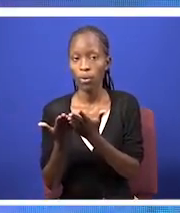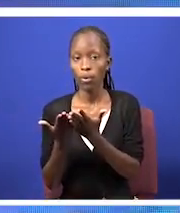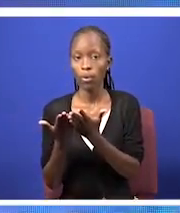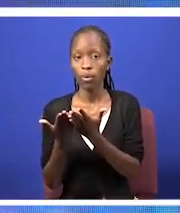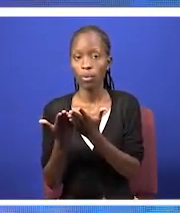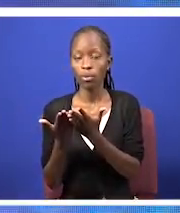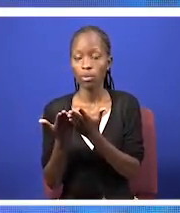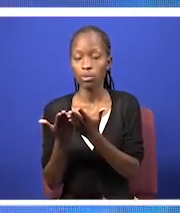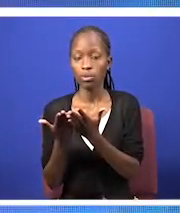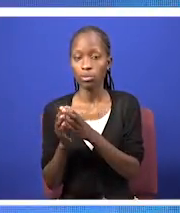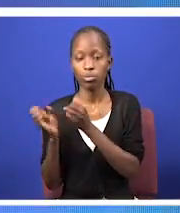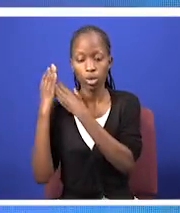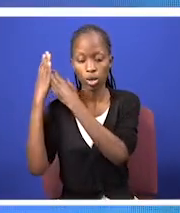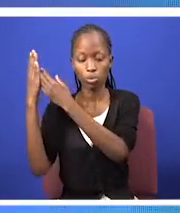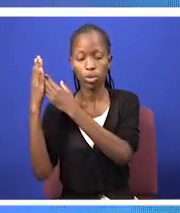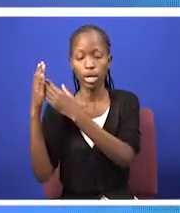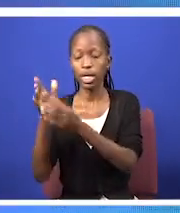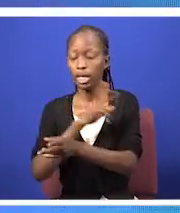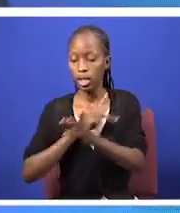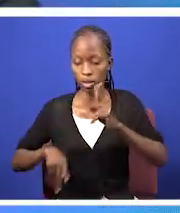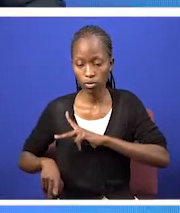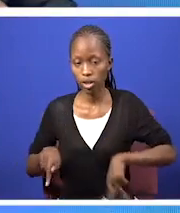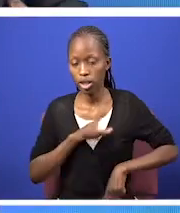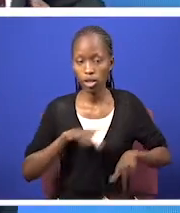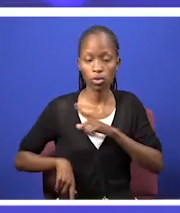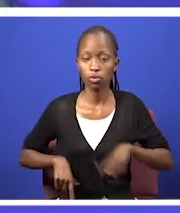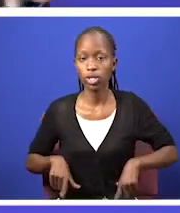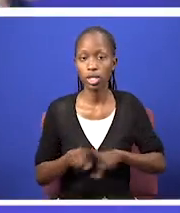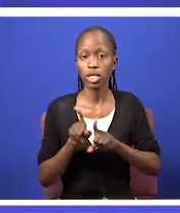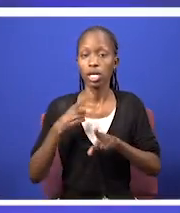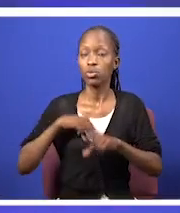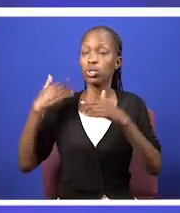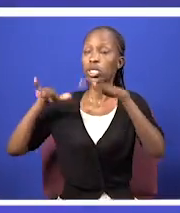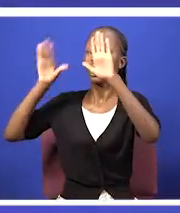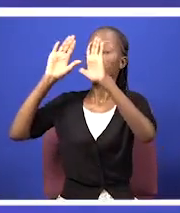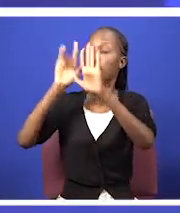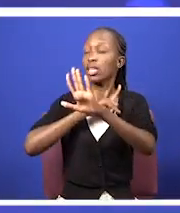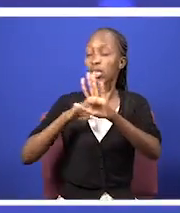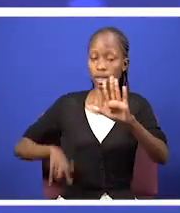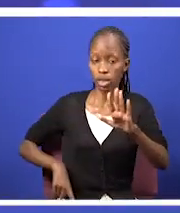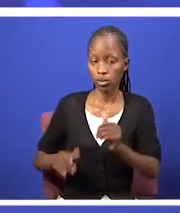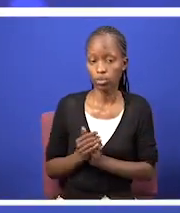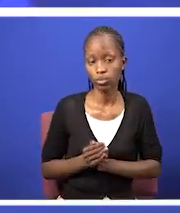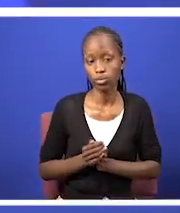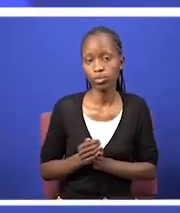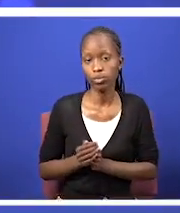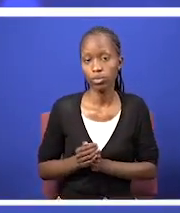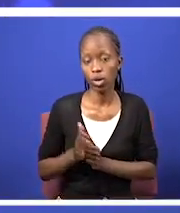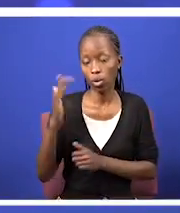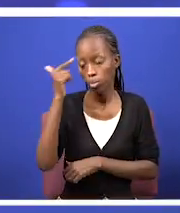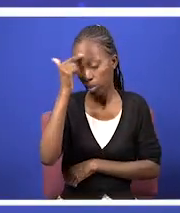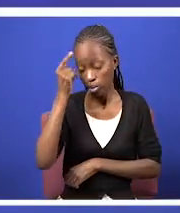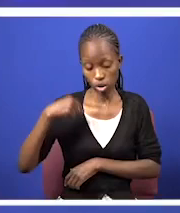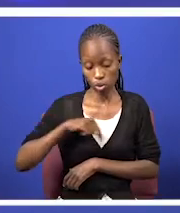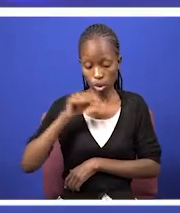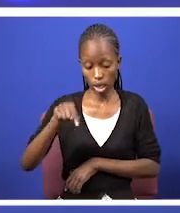King of Kings and Lord of Lords, as we allow ourselves to come under his authority as well.